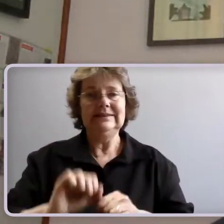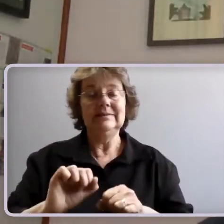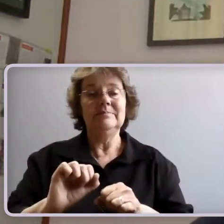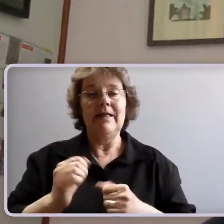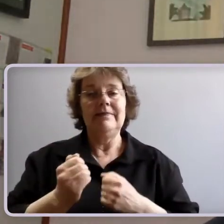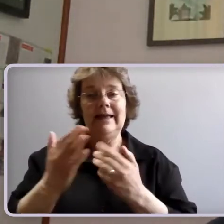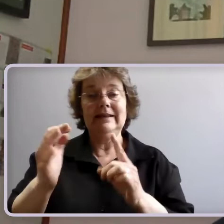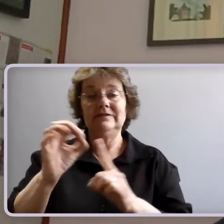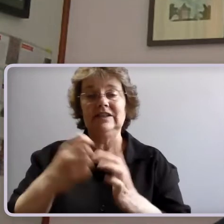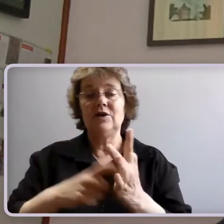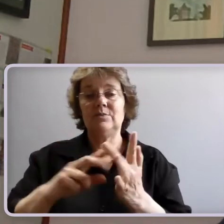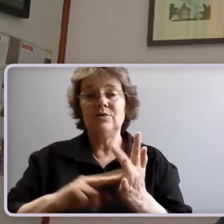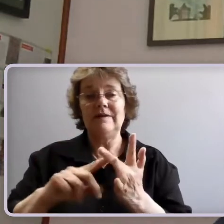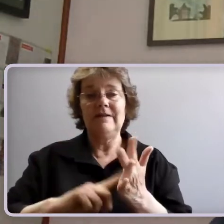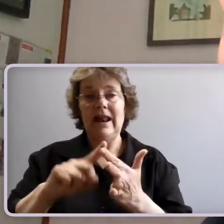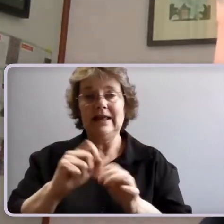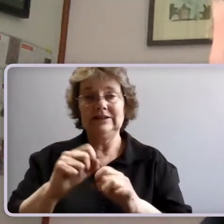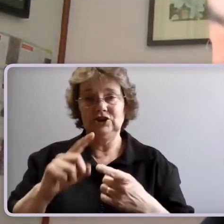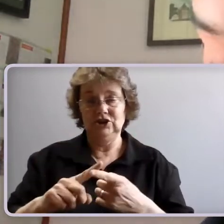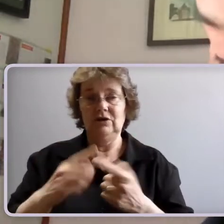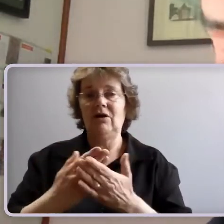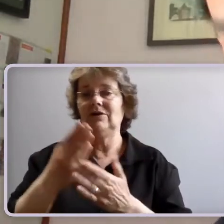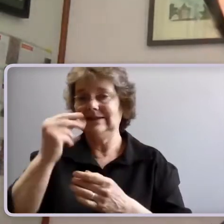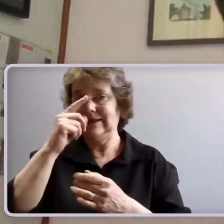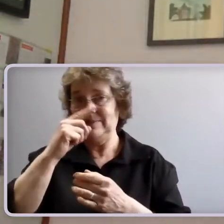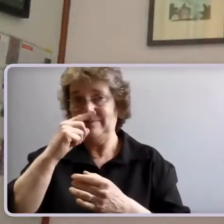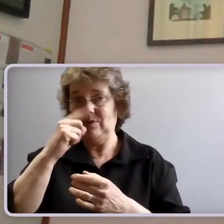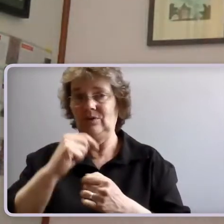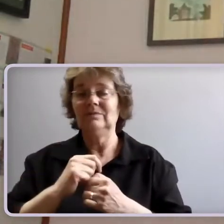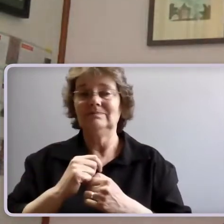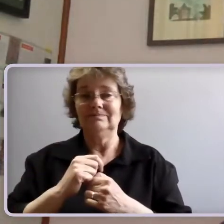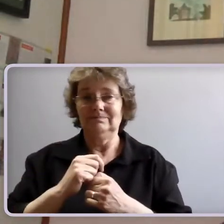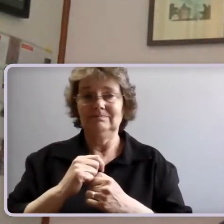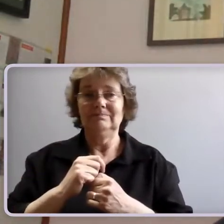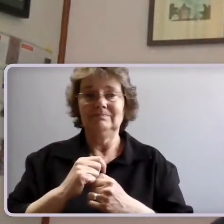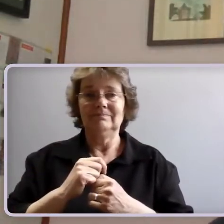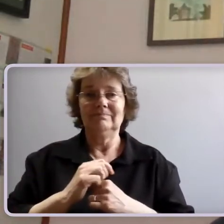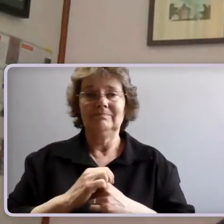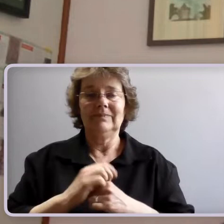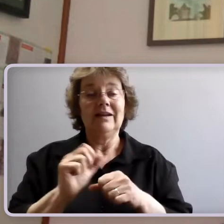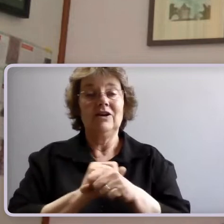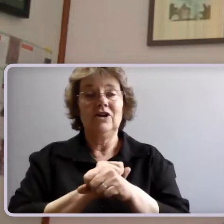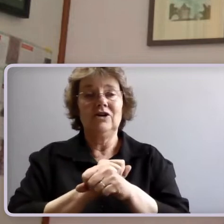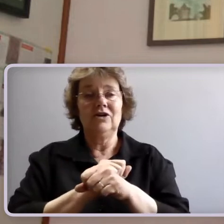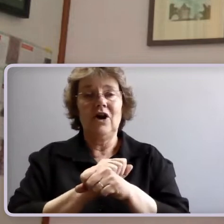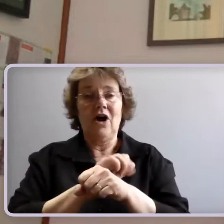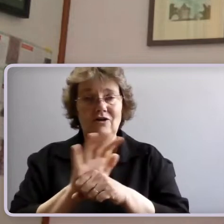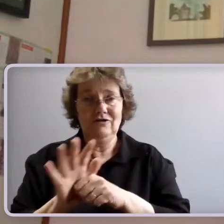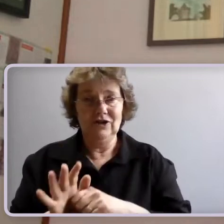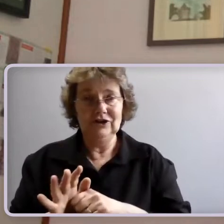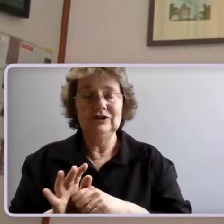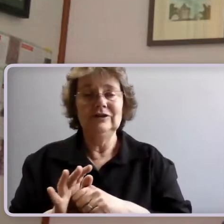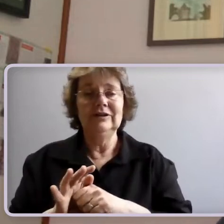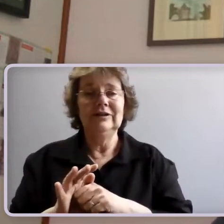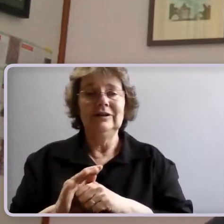others. And what the pandemic should have done is that viruses and